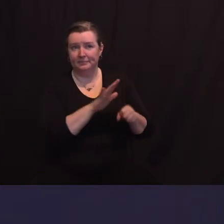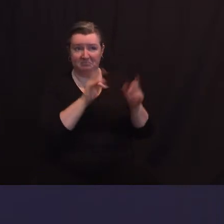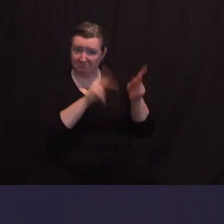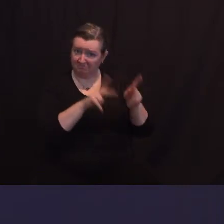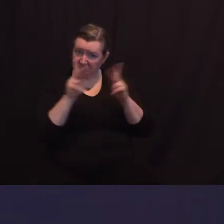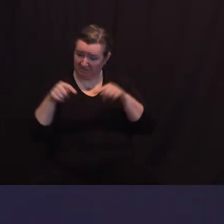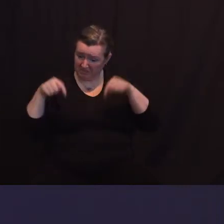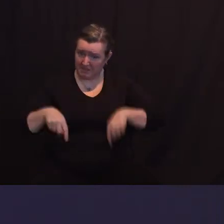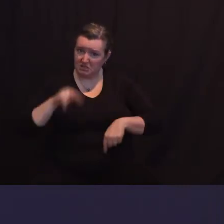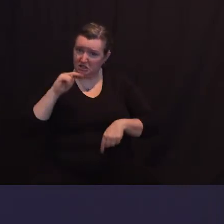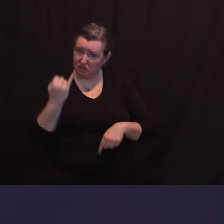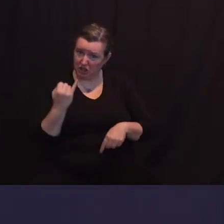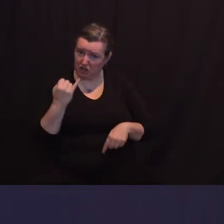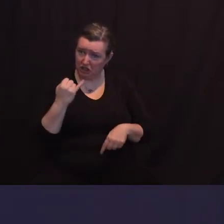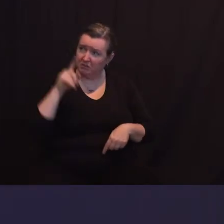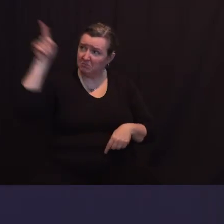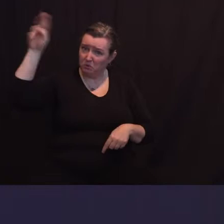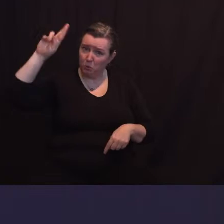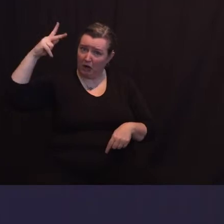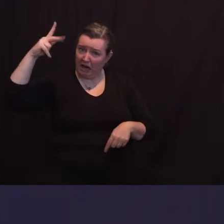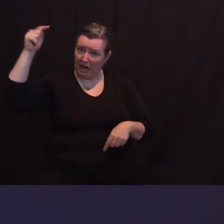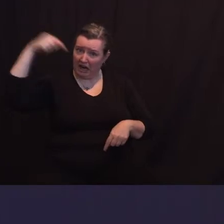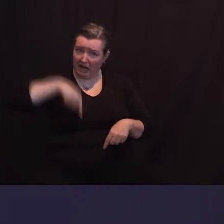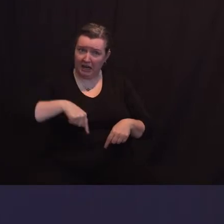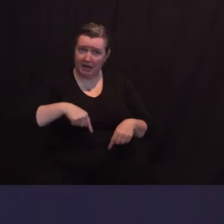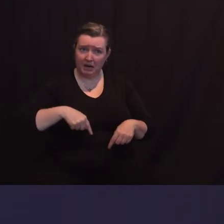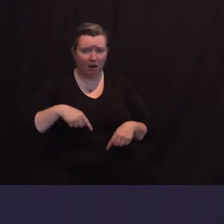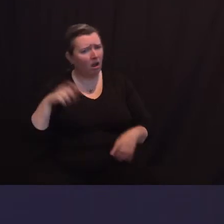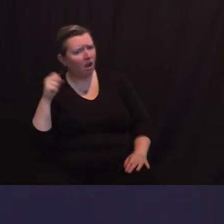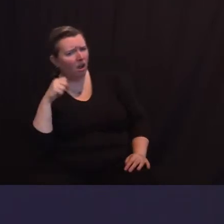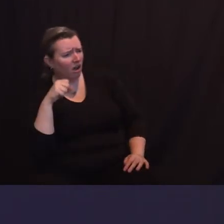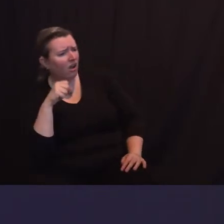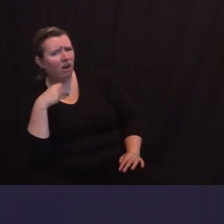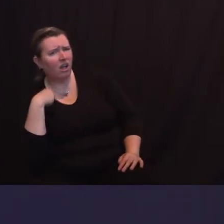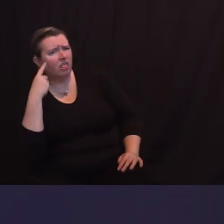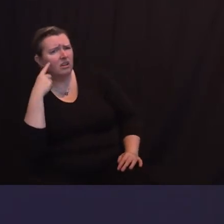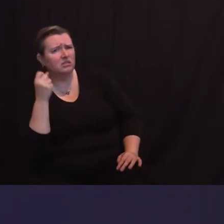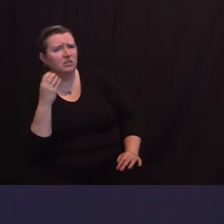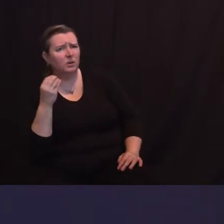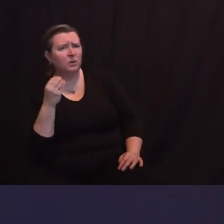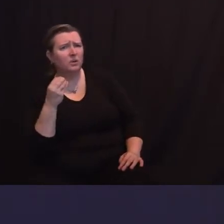data? I think it squares quite well with our data. Eddie, but over to you.